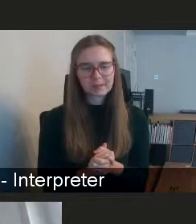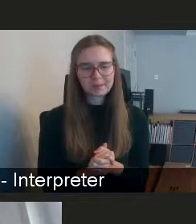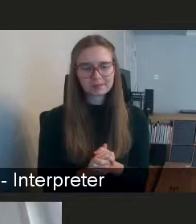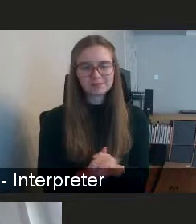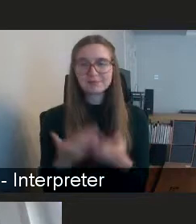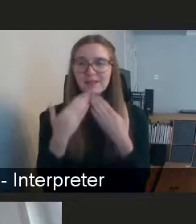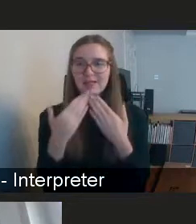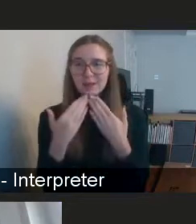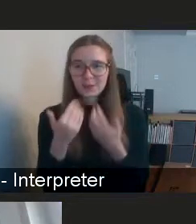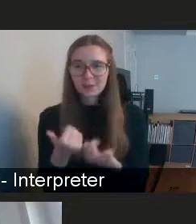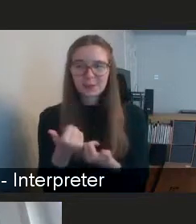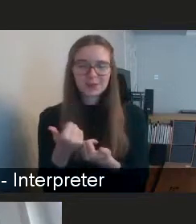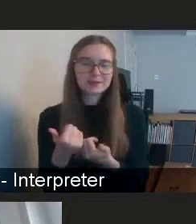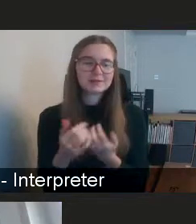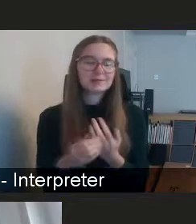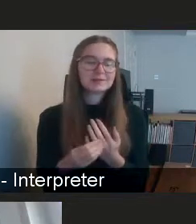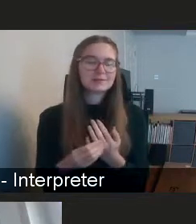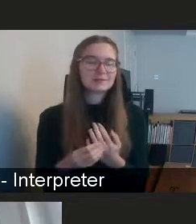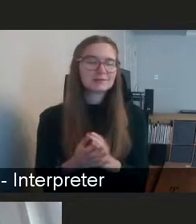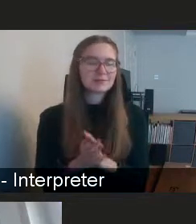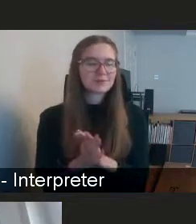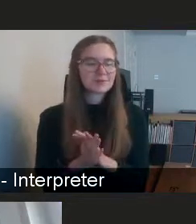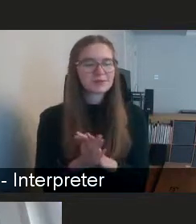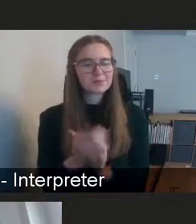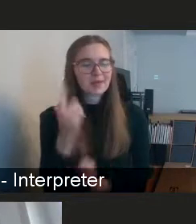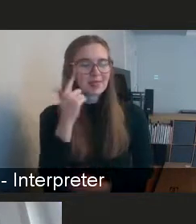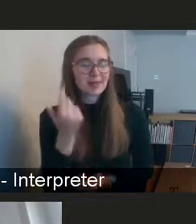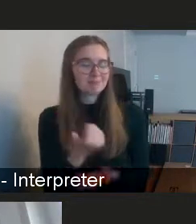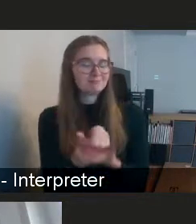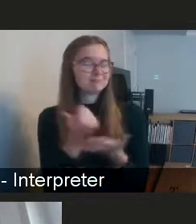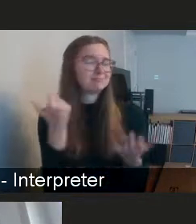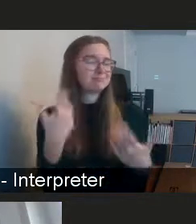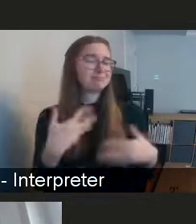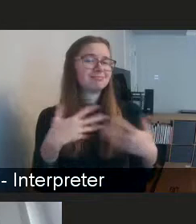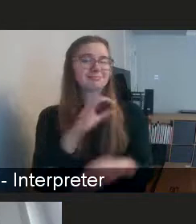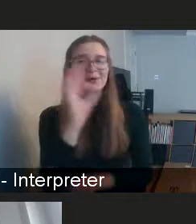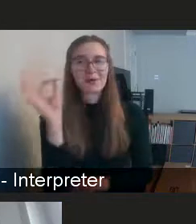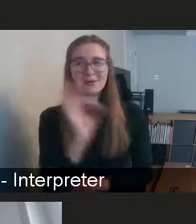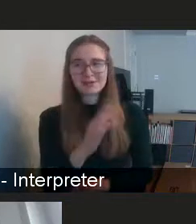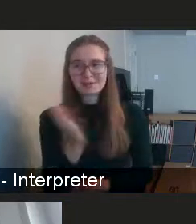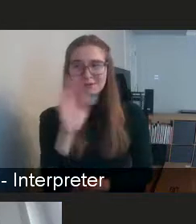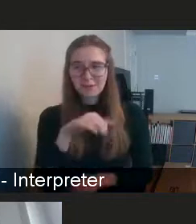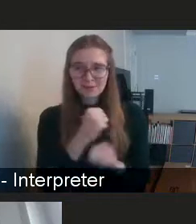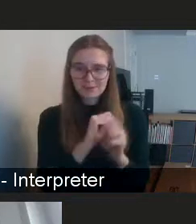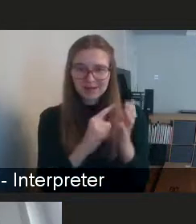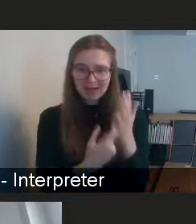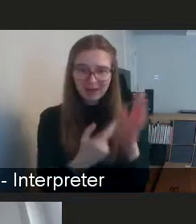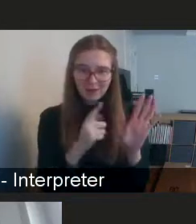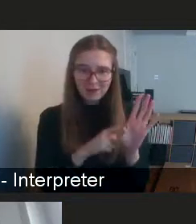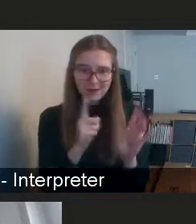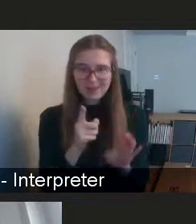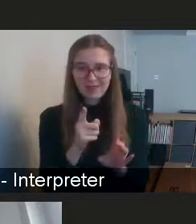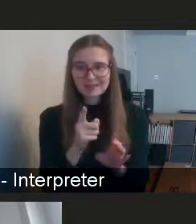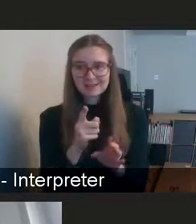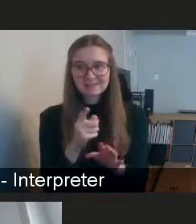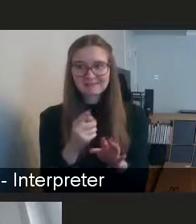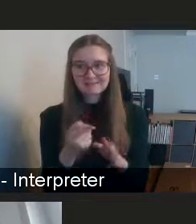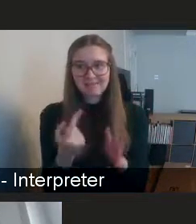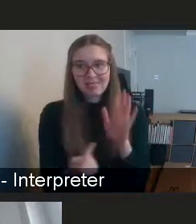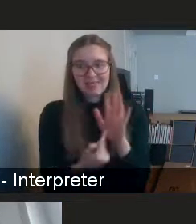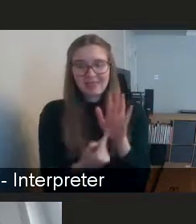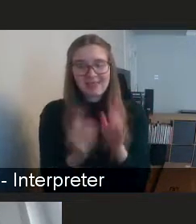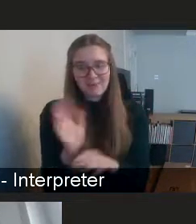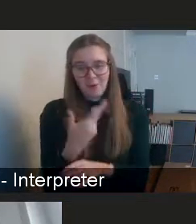Thank you for that, Claire. And I think it is a wonderful question from Gary, because that's the crux of achieving any